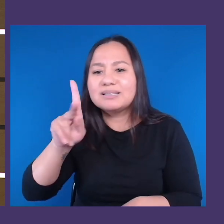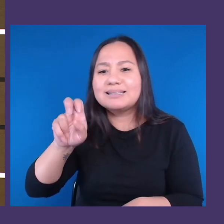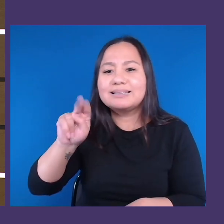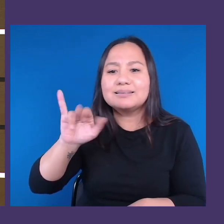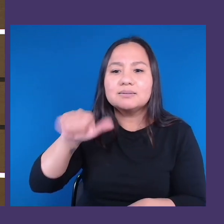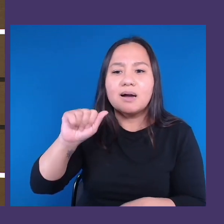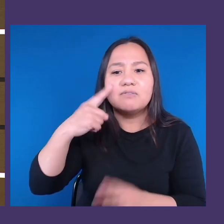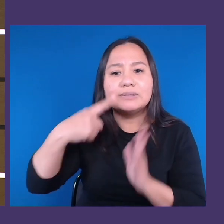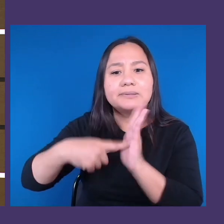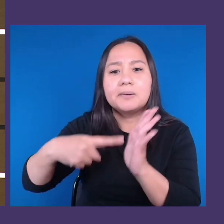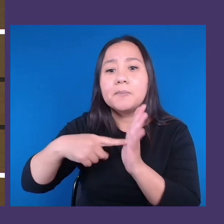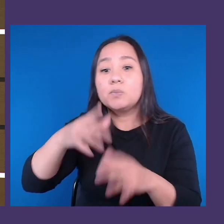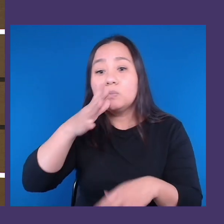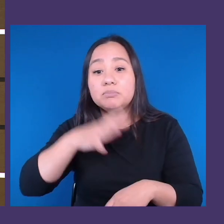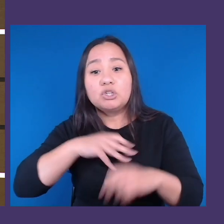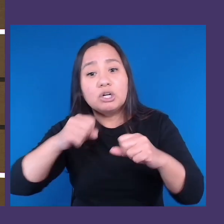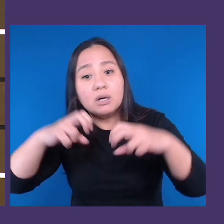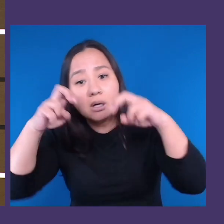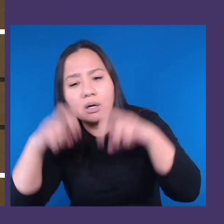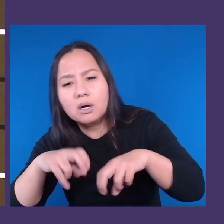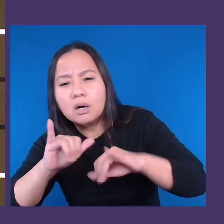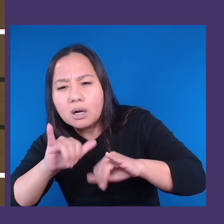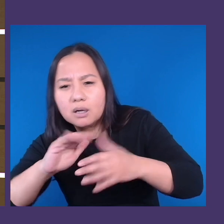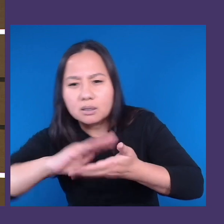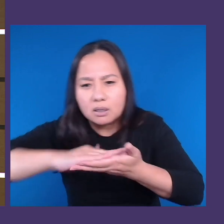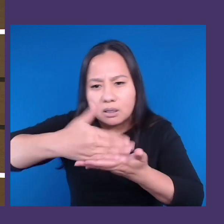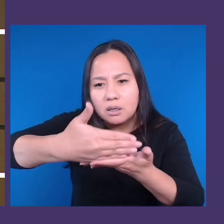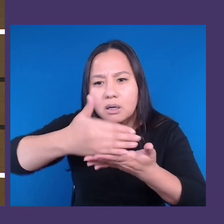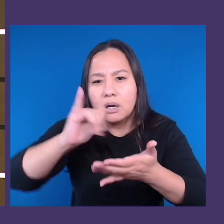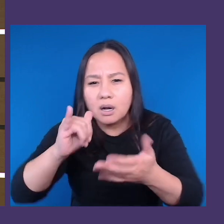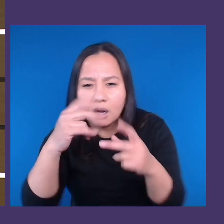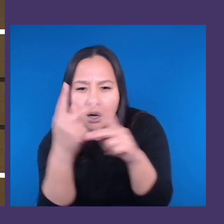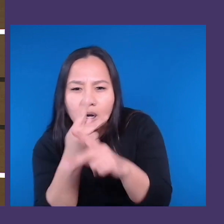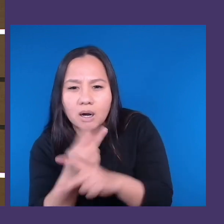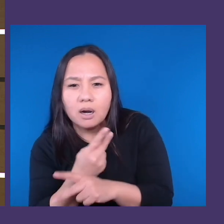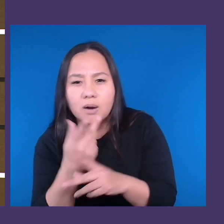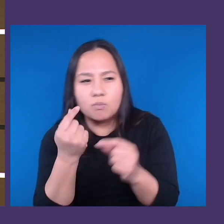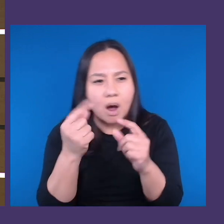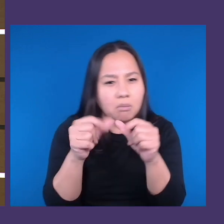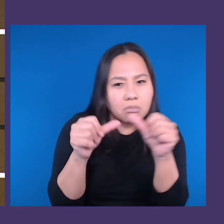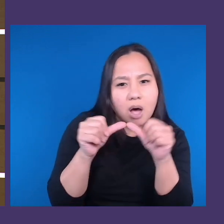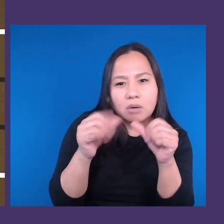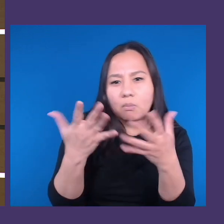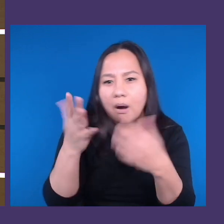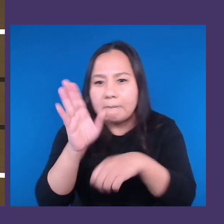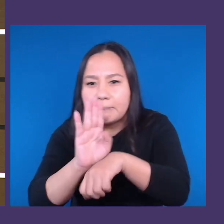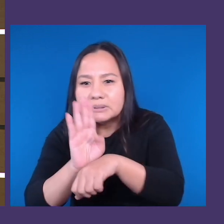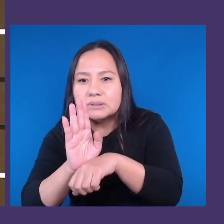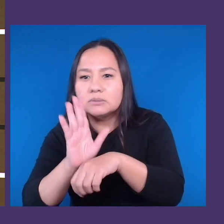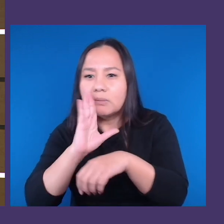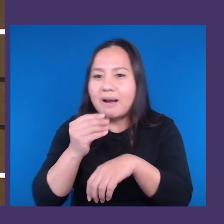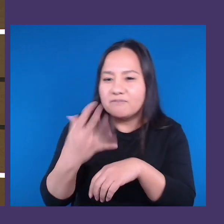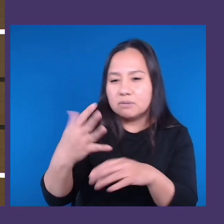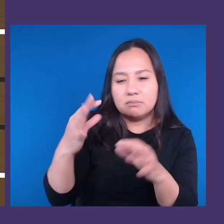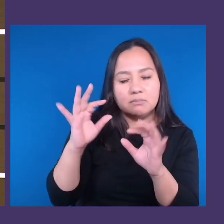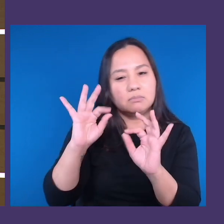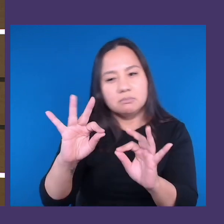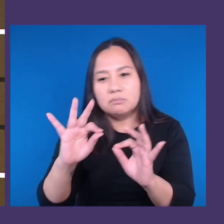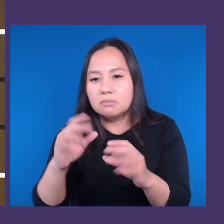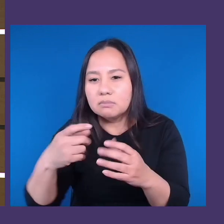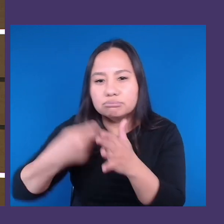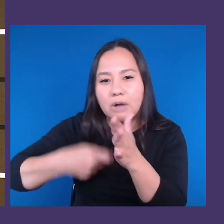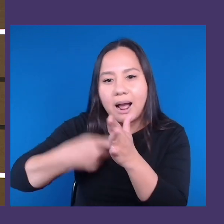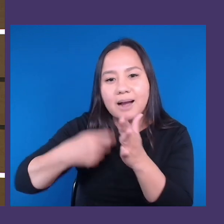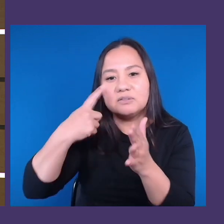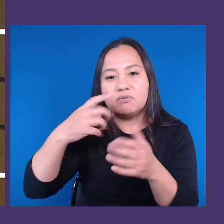figure out what merchant was going to give them the best price for the crops from their farm. And then it naturally takes you to